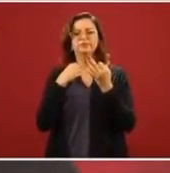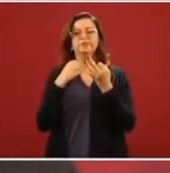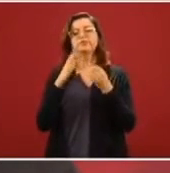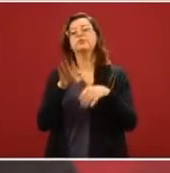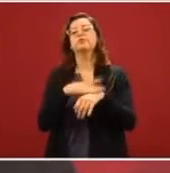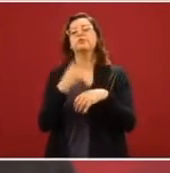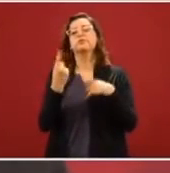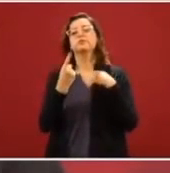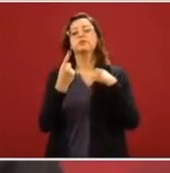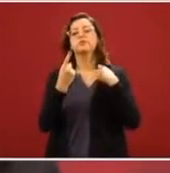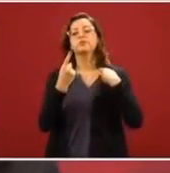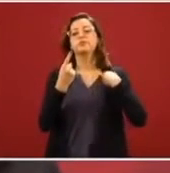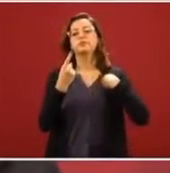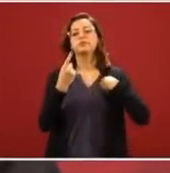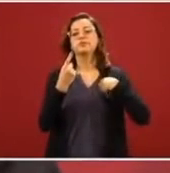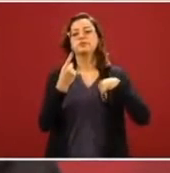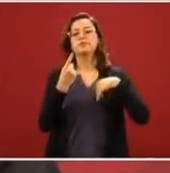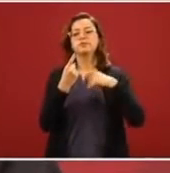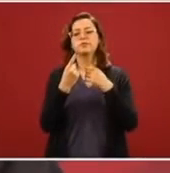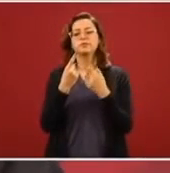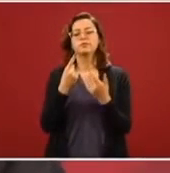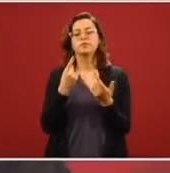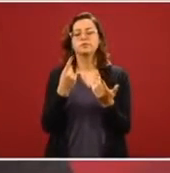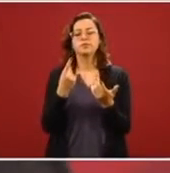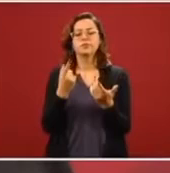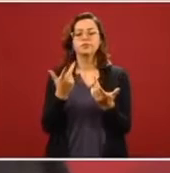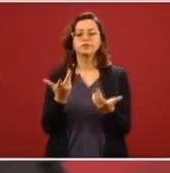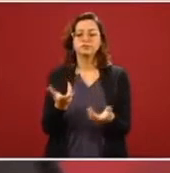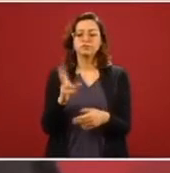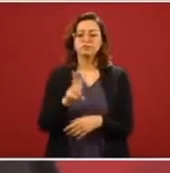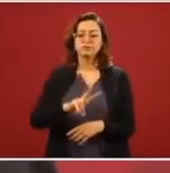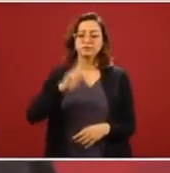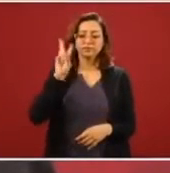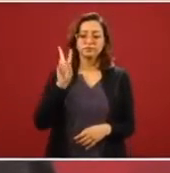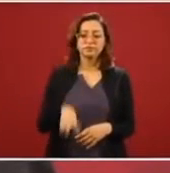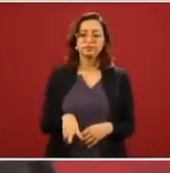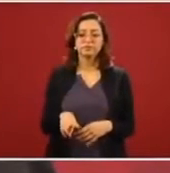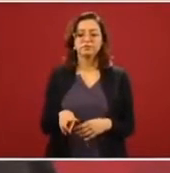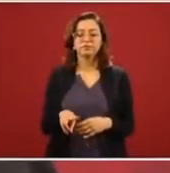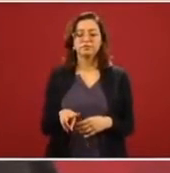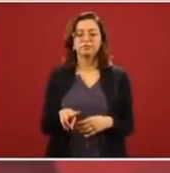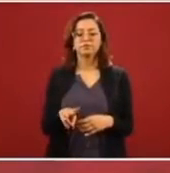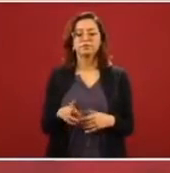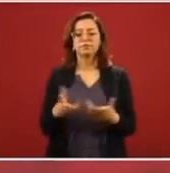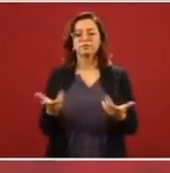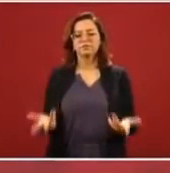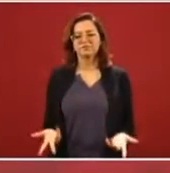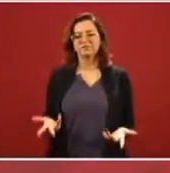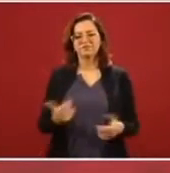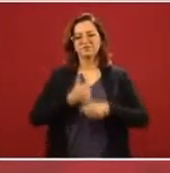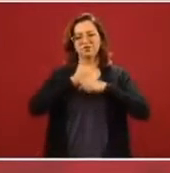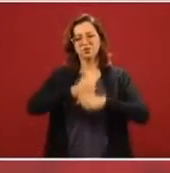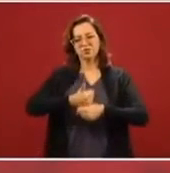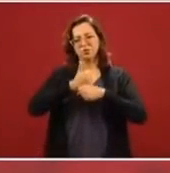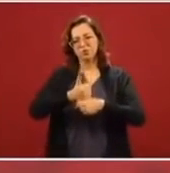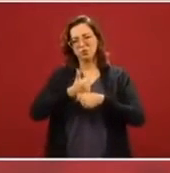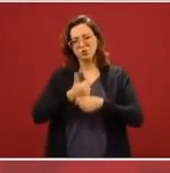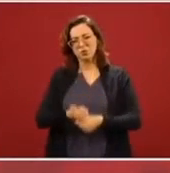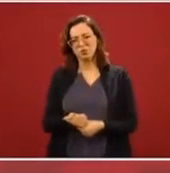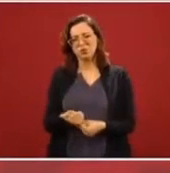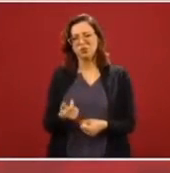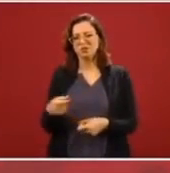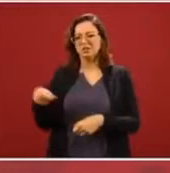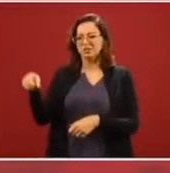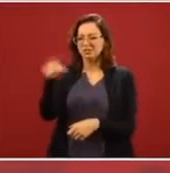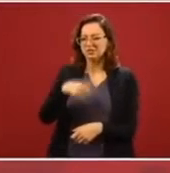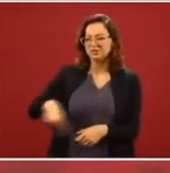porque because causa it causes muchas desgracias, lots of